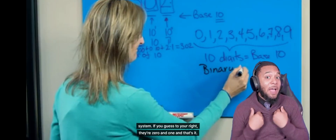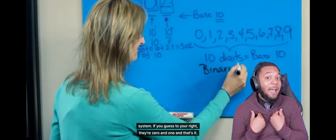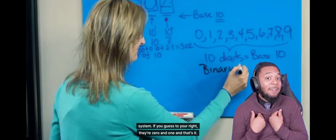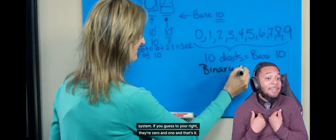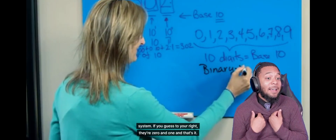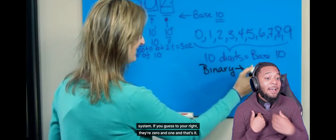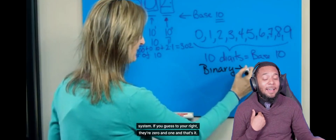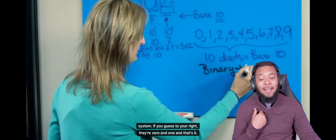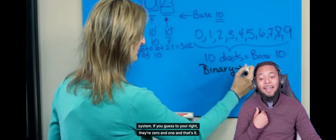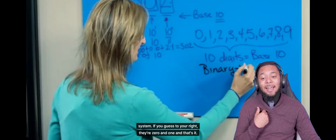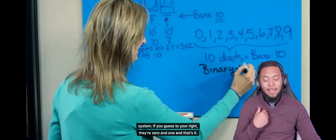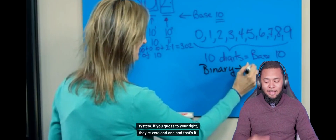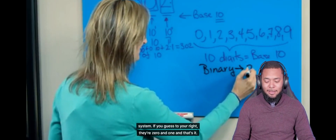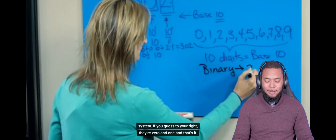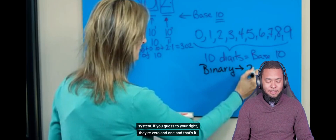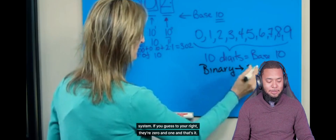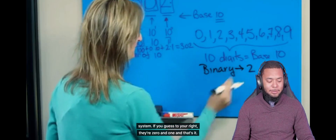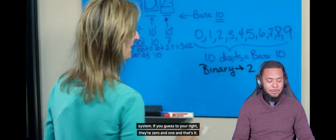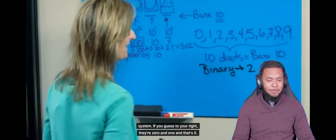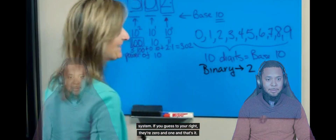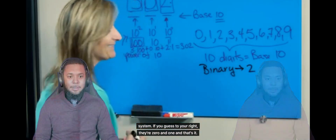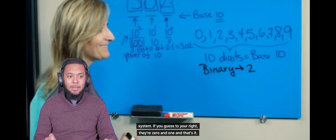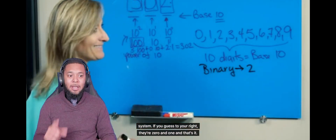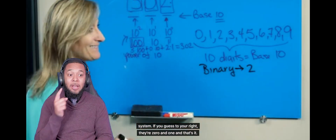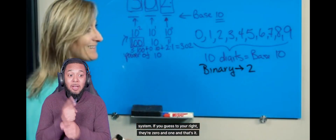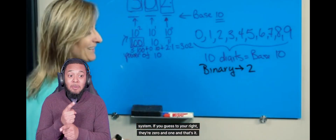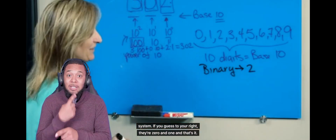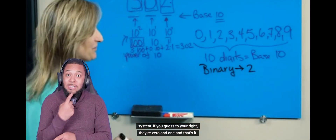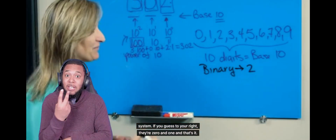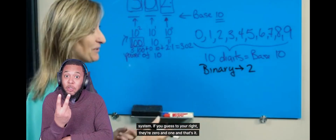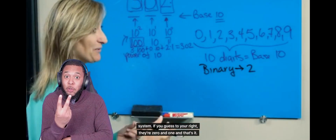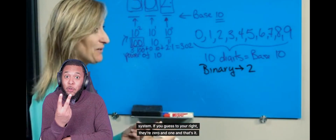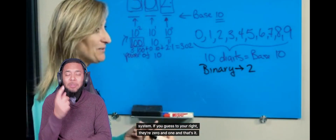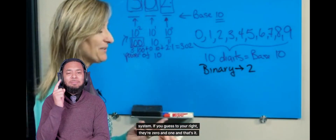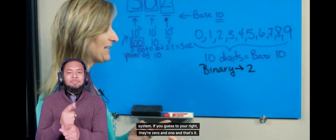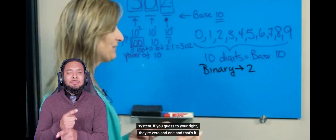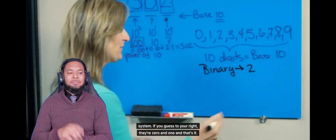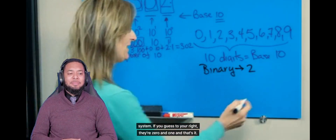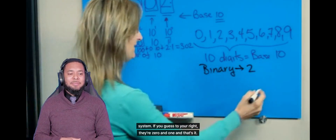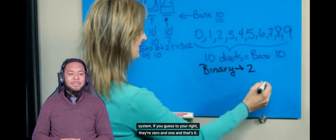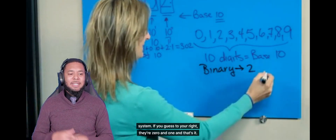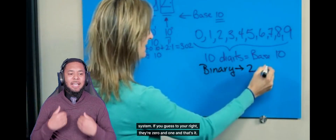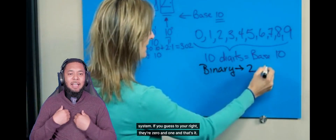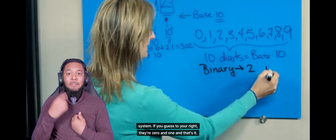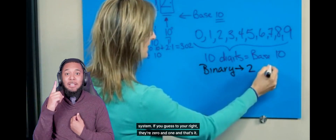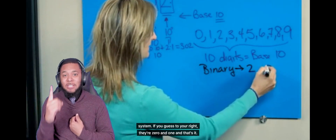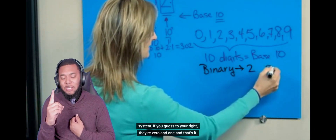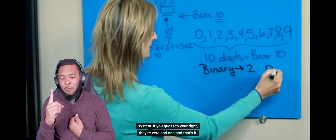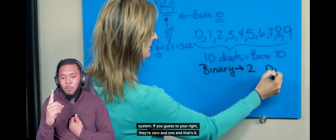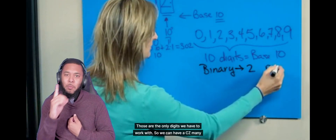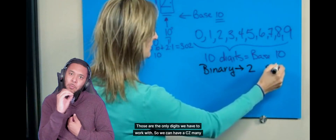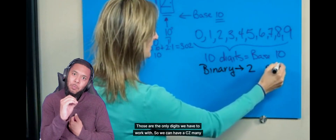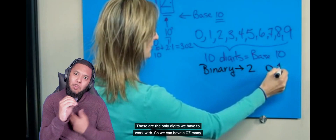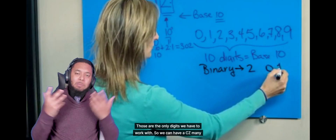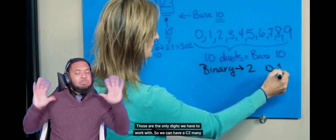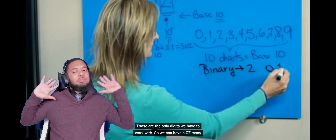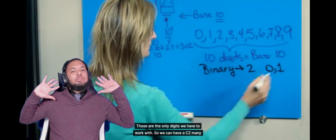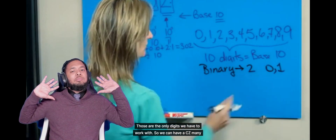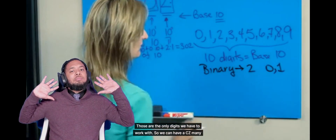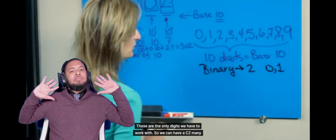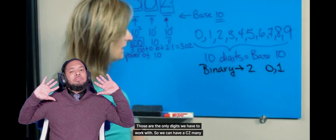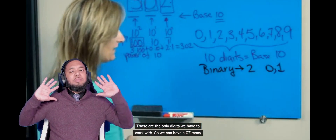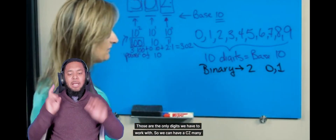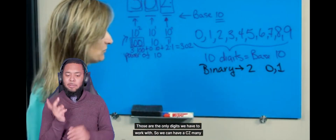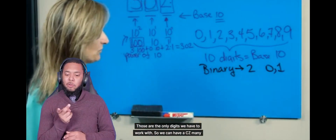system? If you guess 2, you're right. There's 0 and 1, and that's it. Those are the